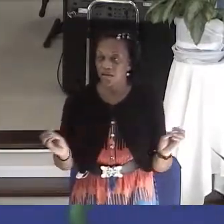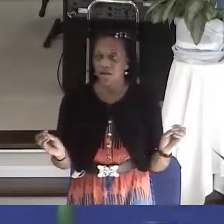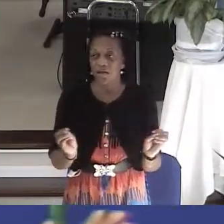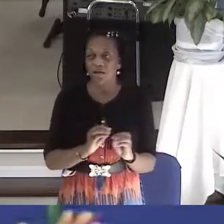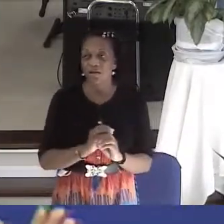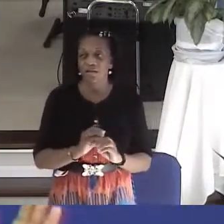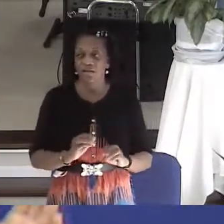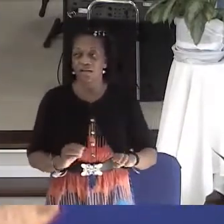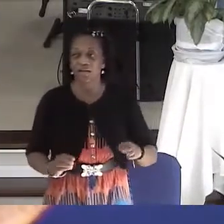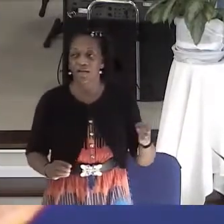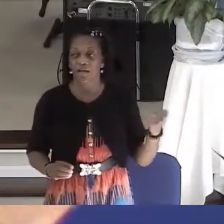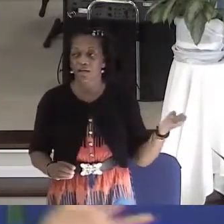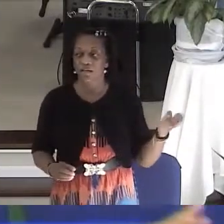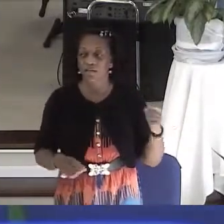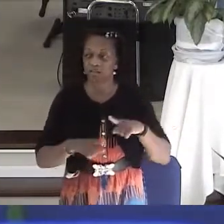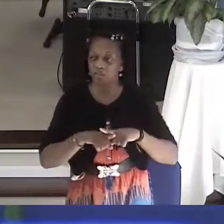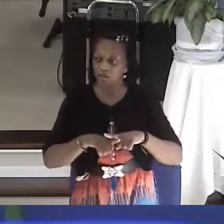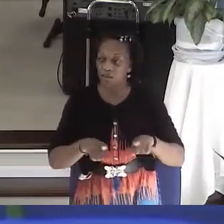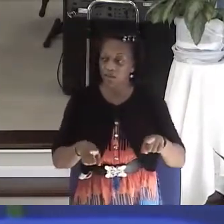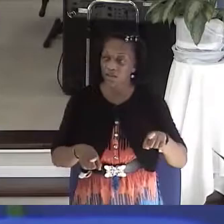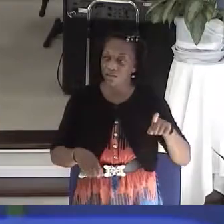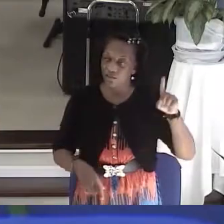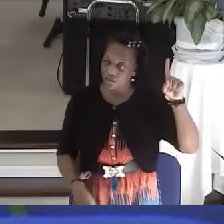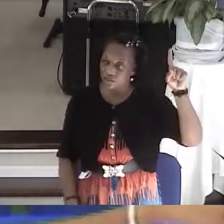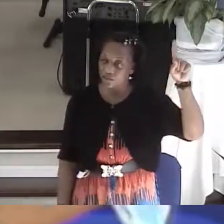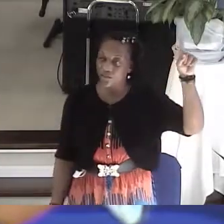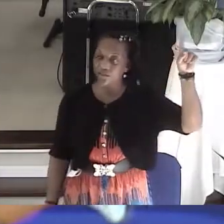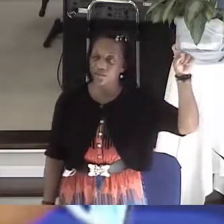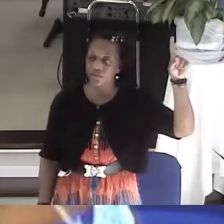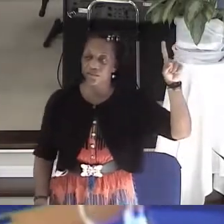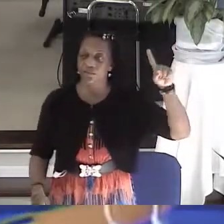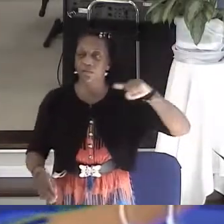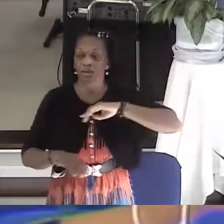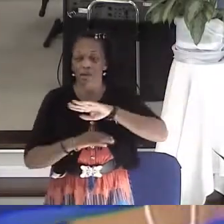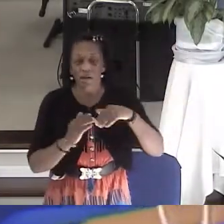Jesus. Nothing else but